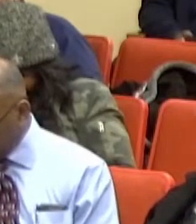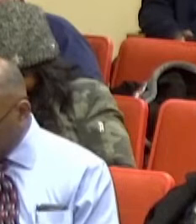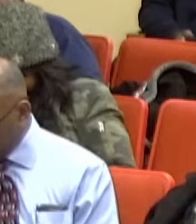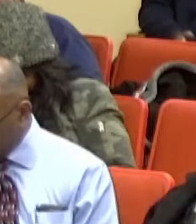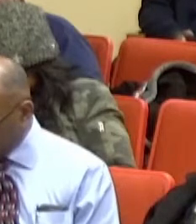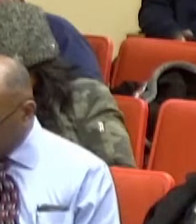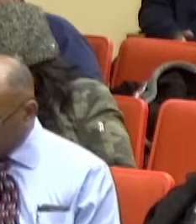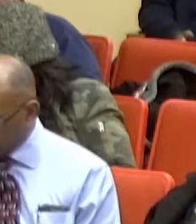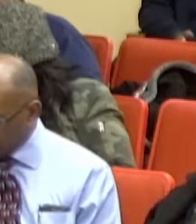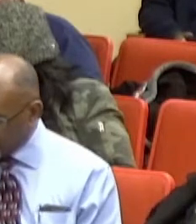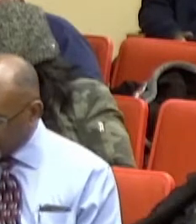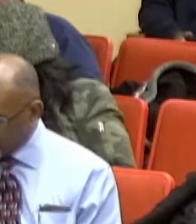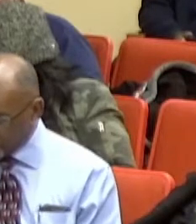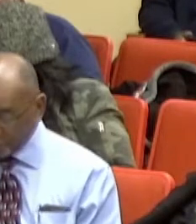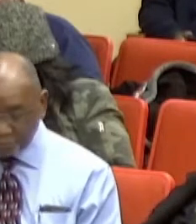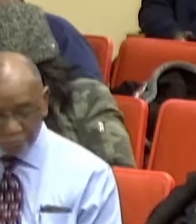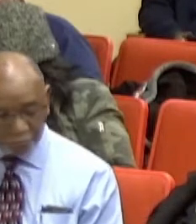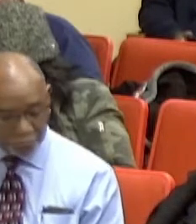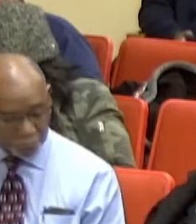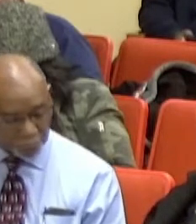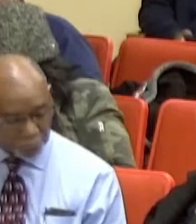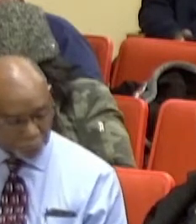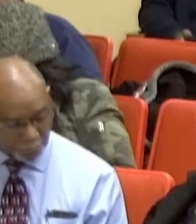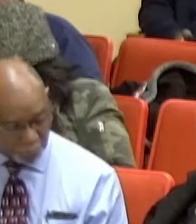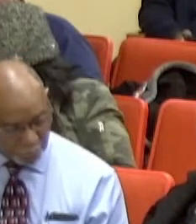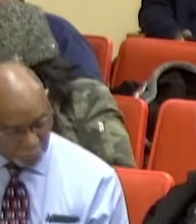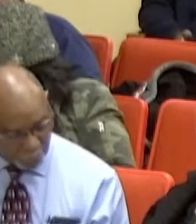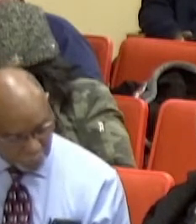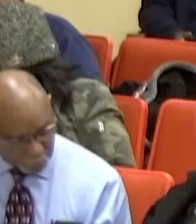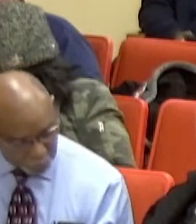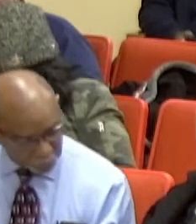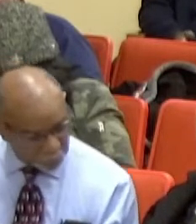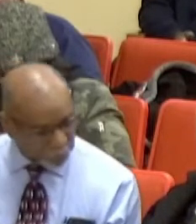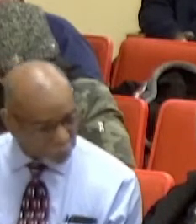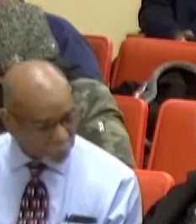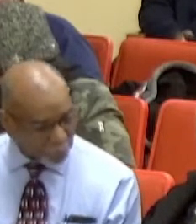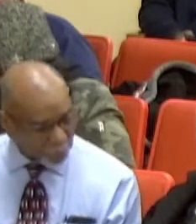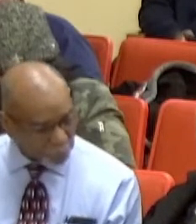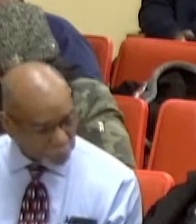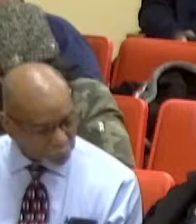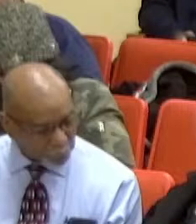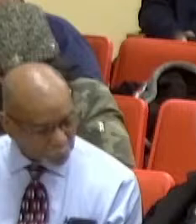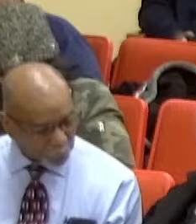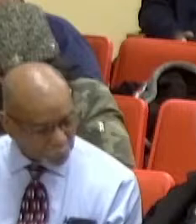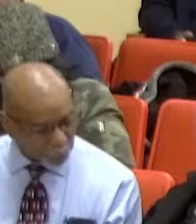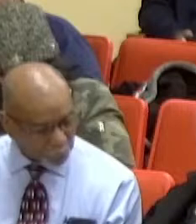afar, as seen from the middle of Madison without actually getting into the wood line and seeing what's there.